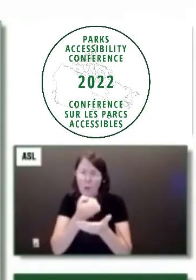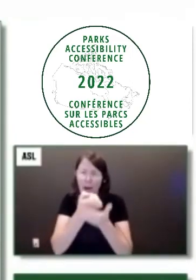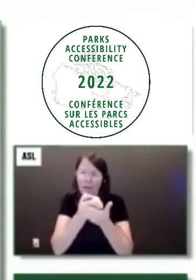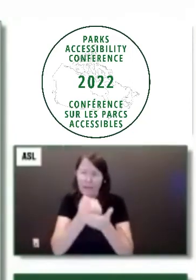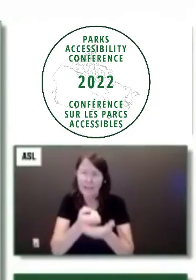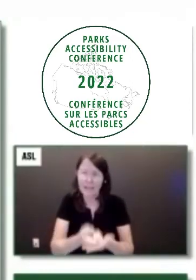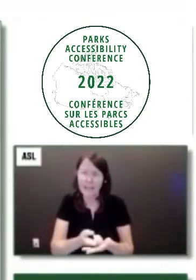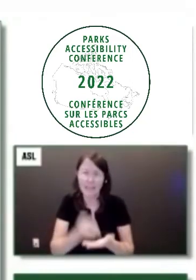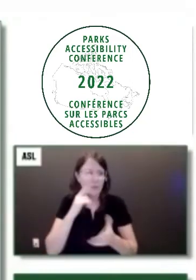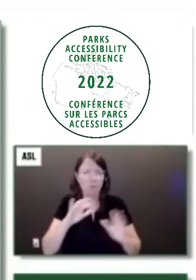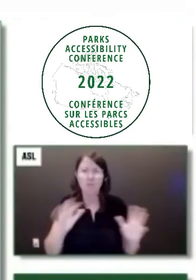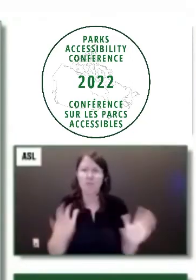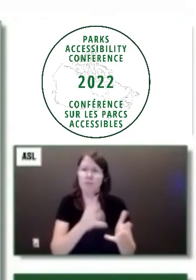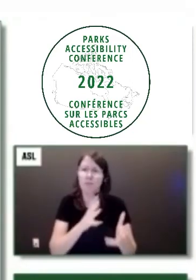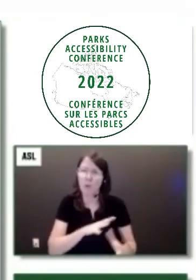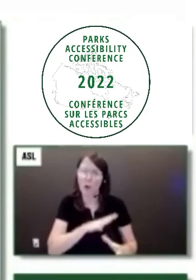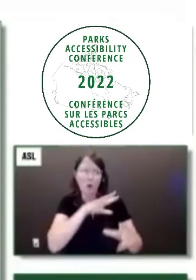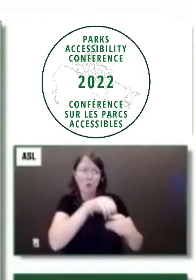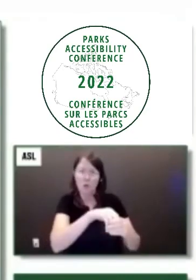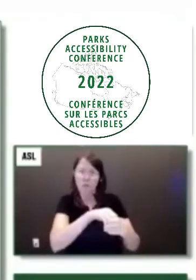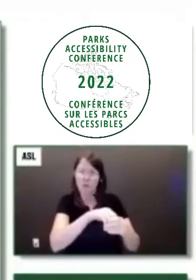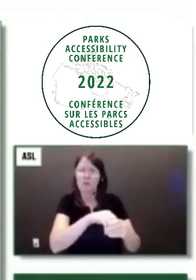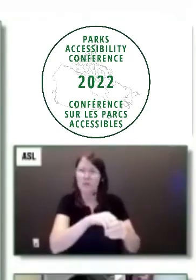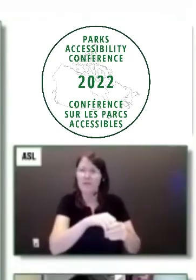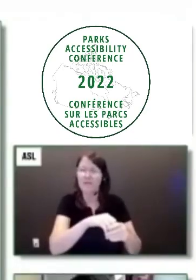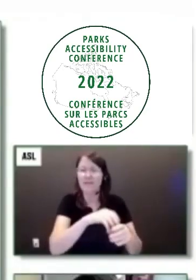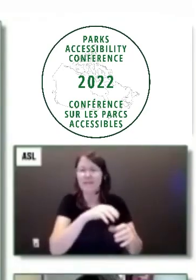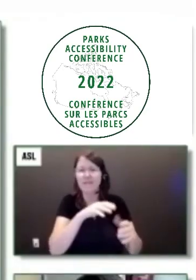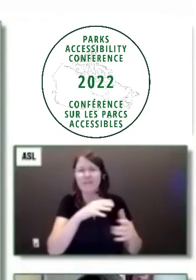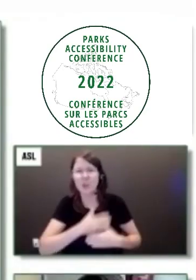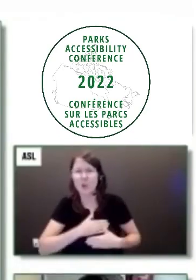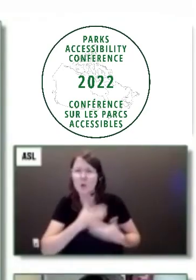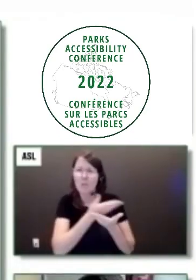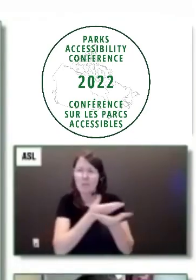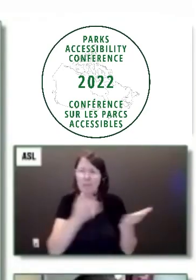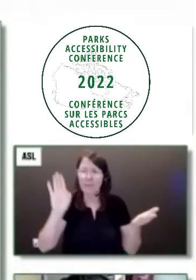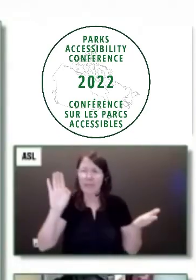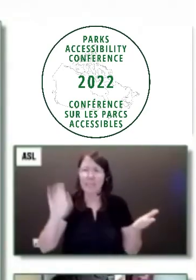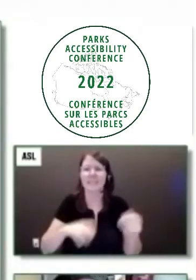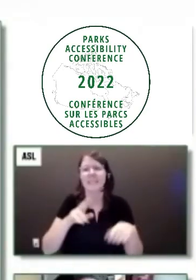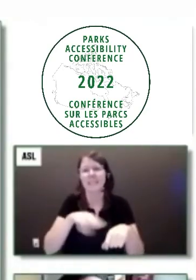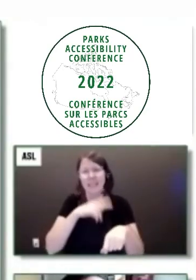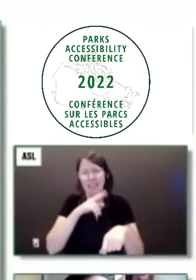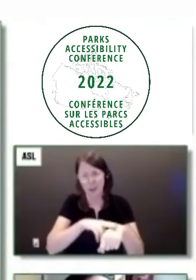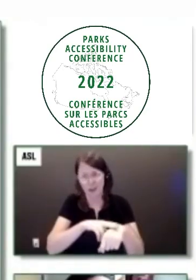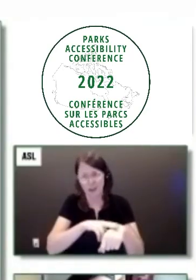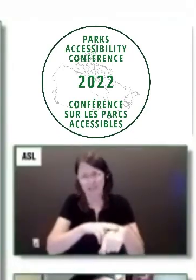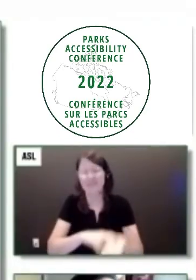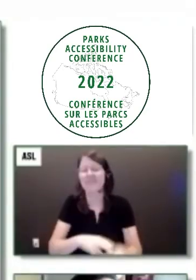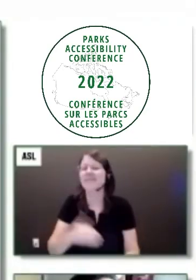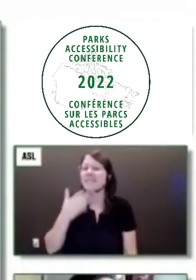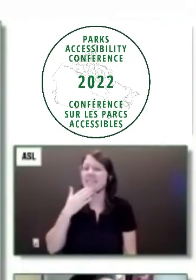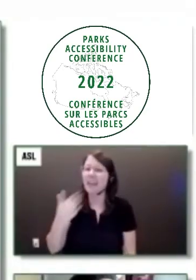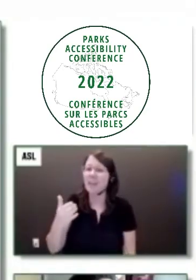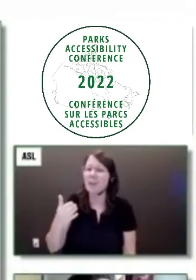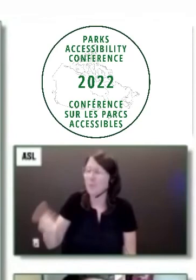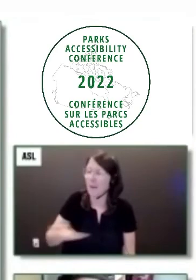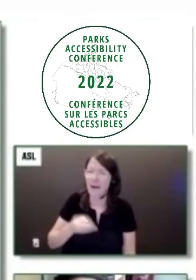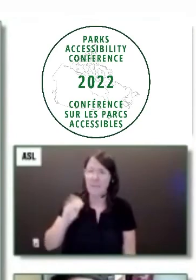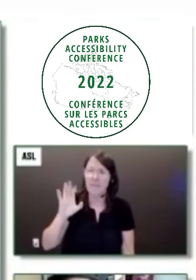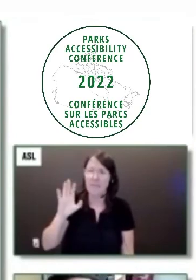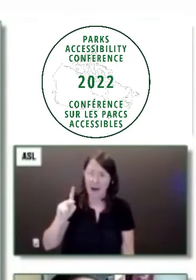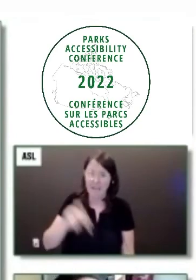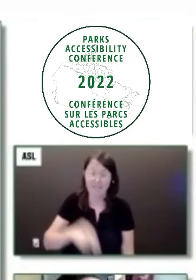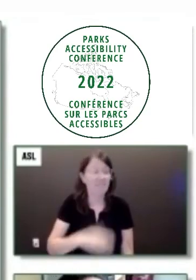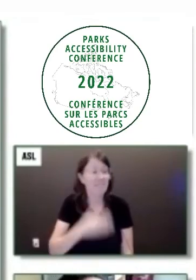nature through barrier-free design. Welcome, Marc. Thanks so much, Allison. I really appreciate the introduction,